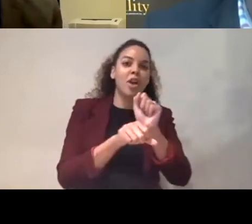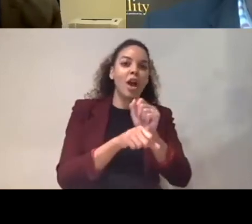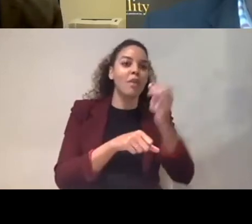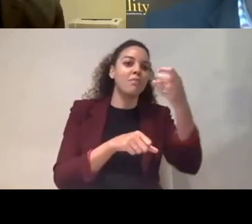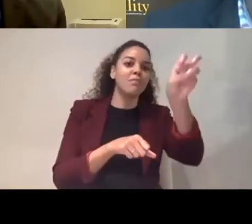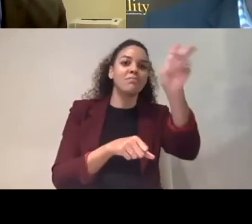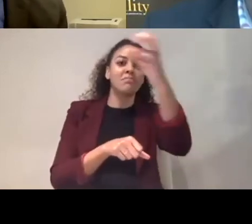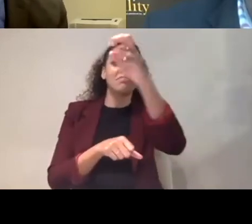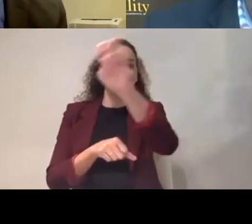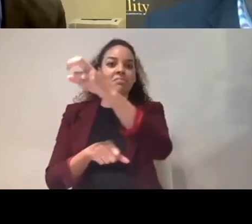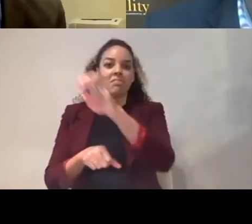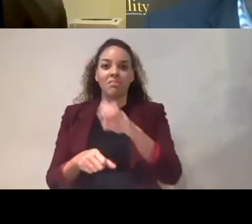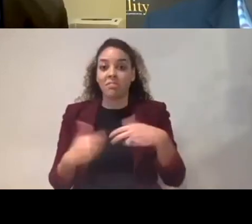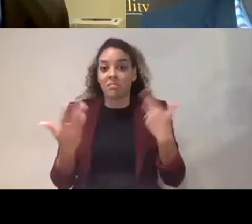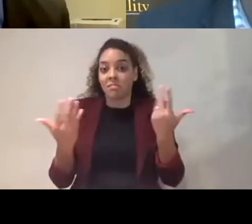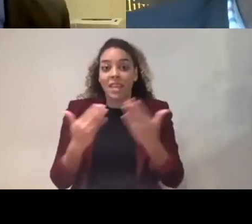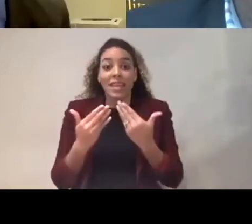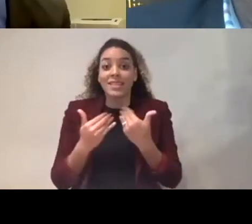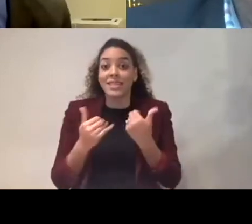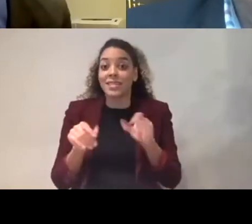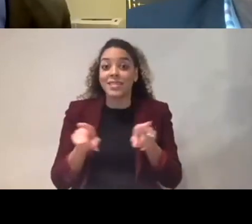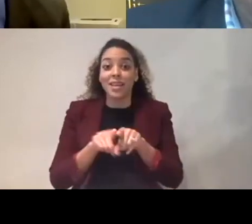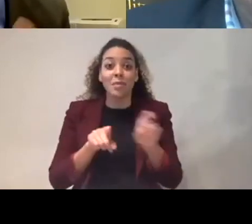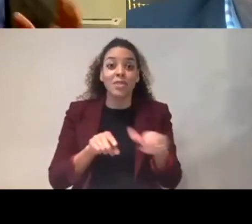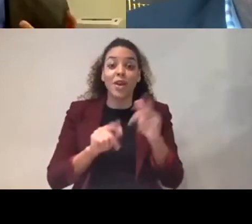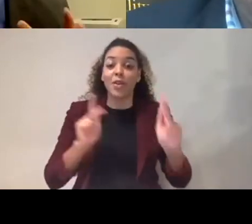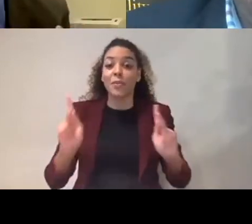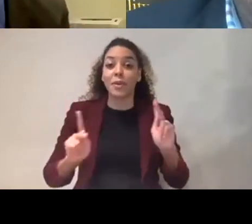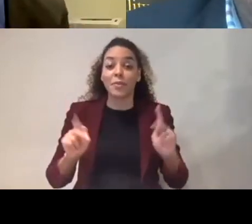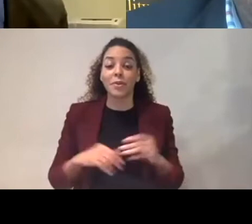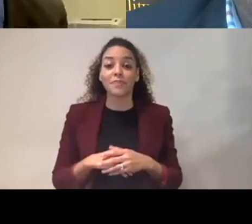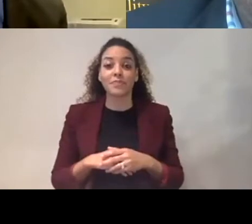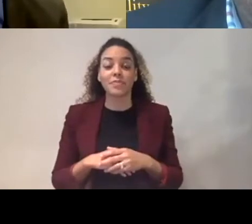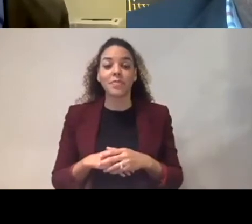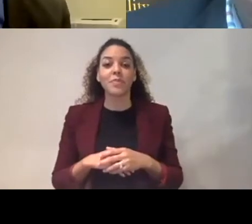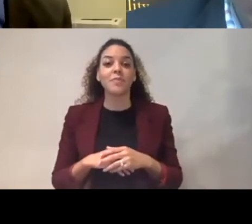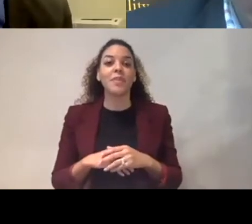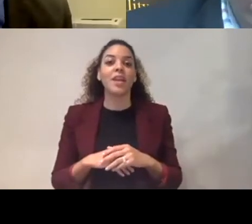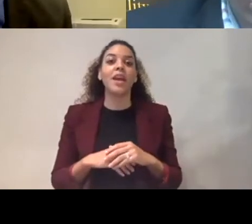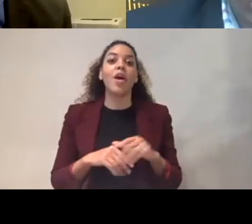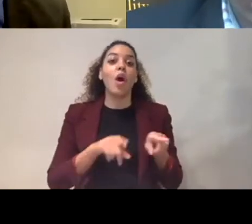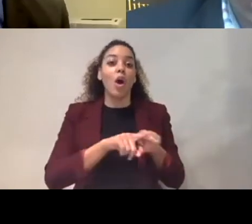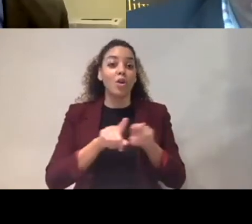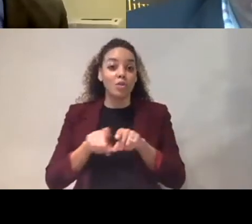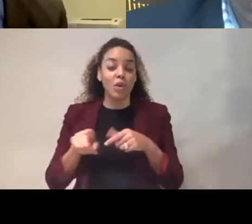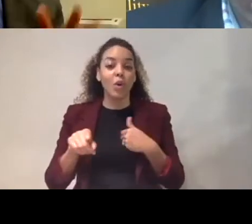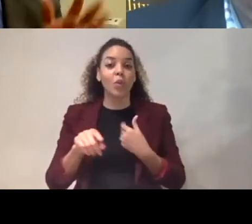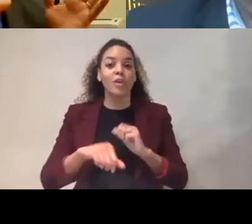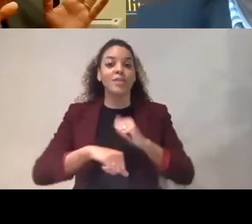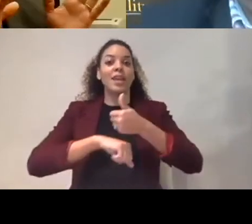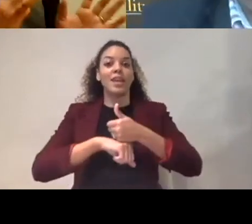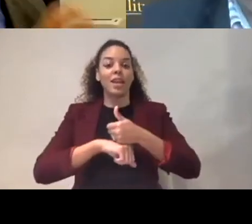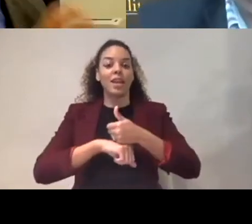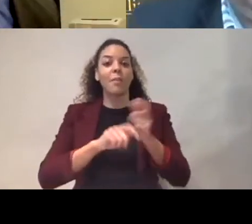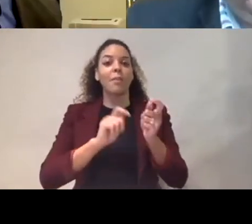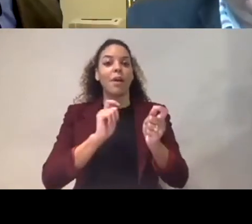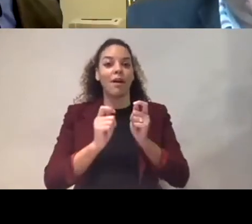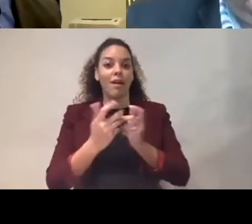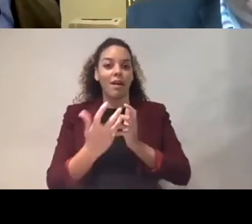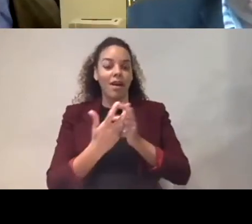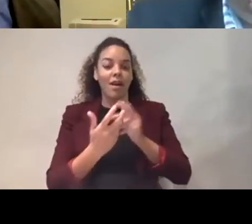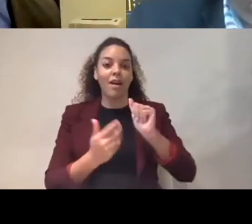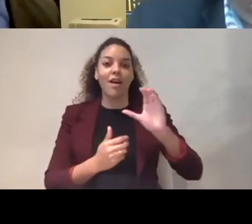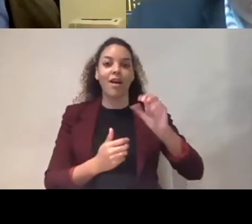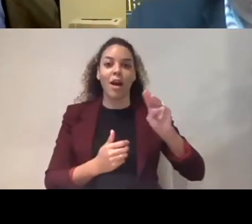show this. And then last, I just want to mention, we're coming up with accommodations focused reviews soon. So not only are we doing the Section